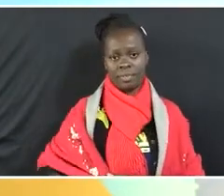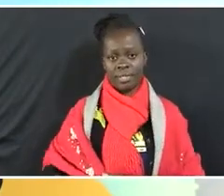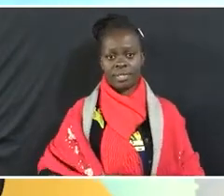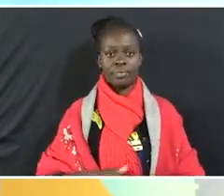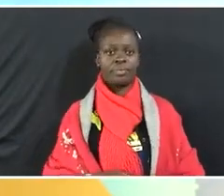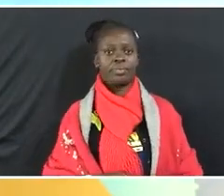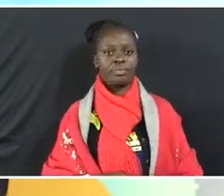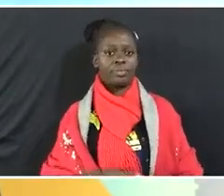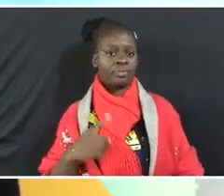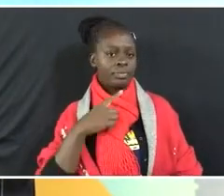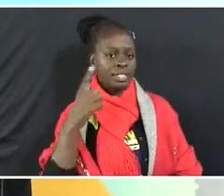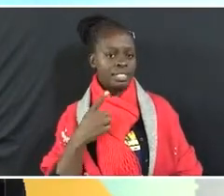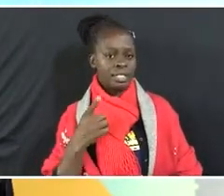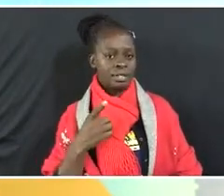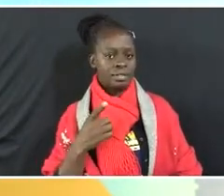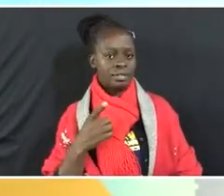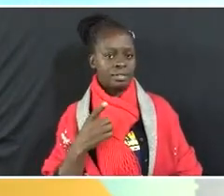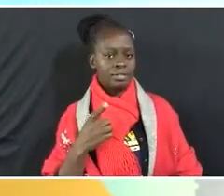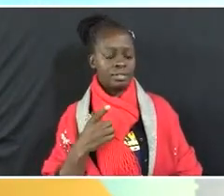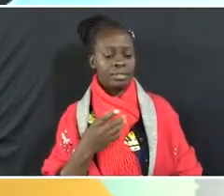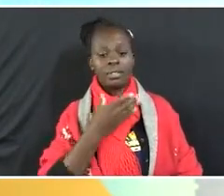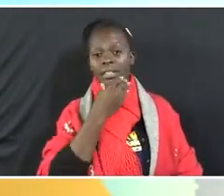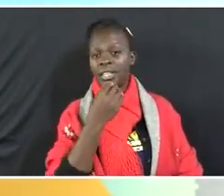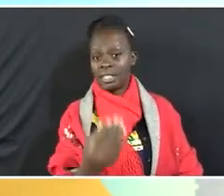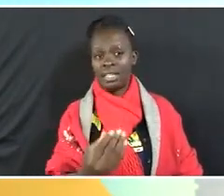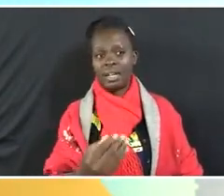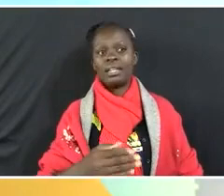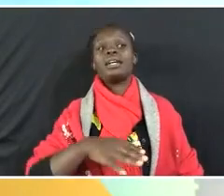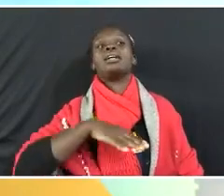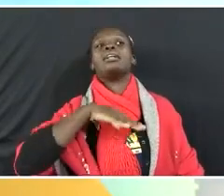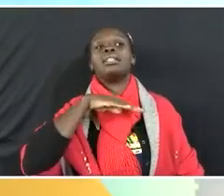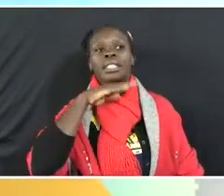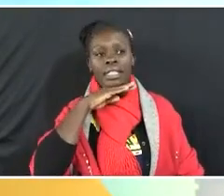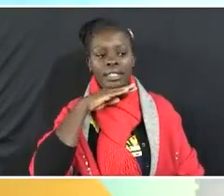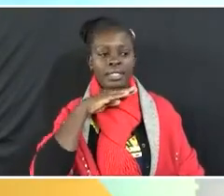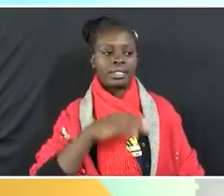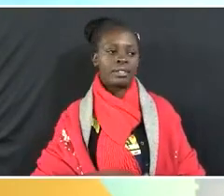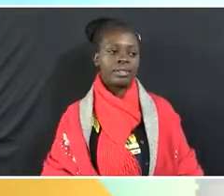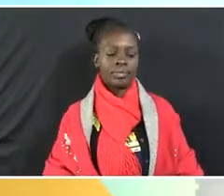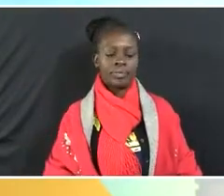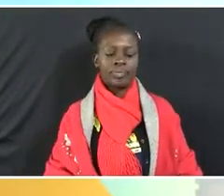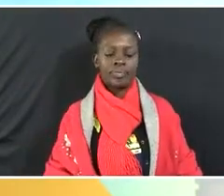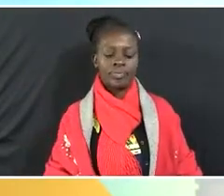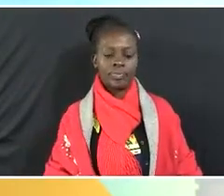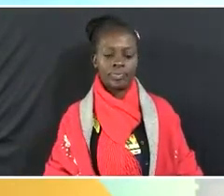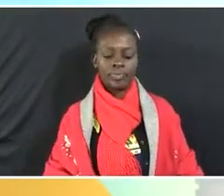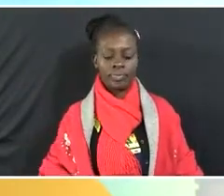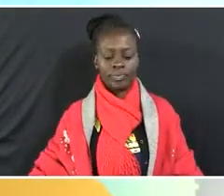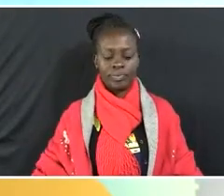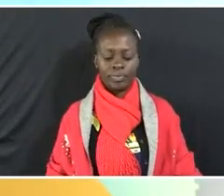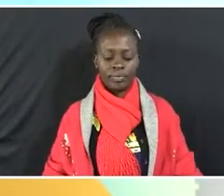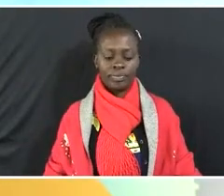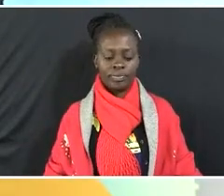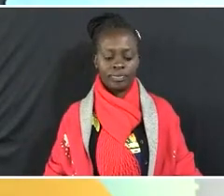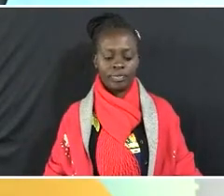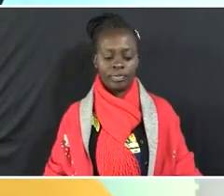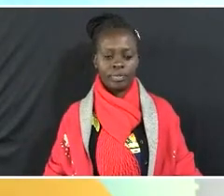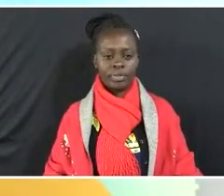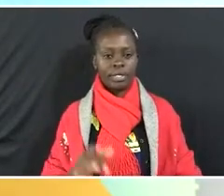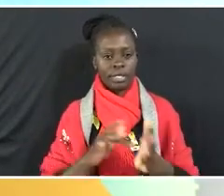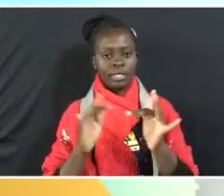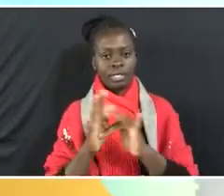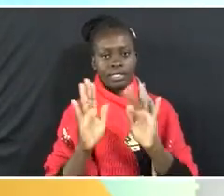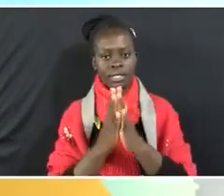sleep with the sister, came and told David, don't worry, Amnon is the only one who is dead. The Bible says